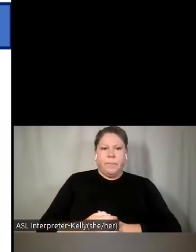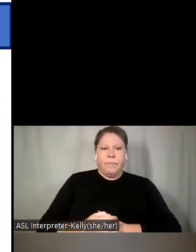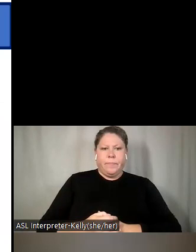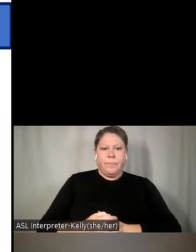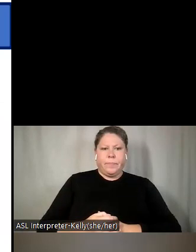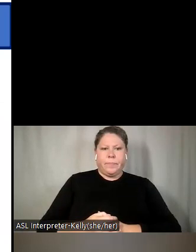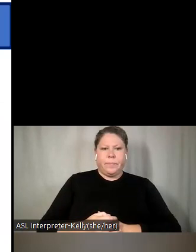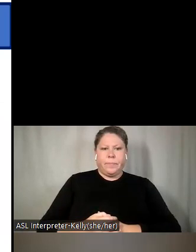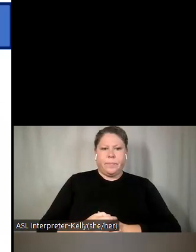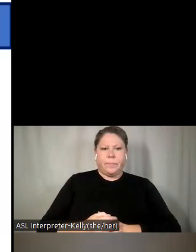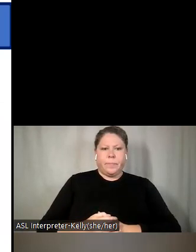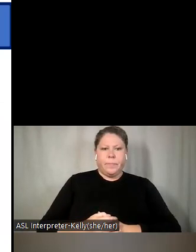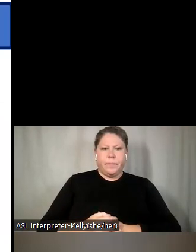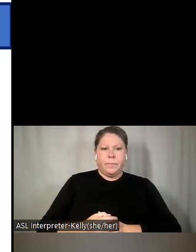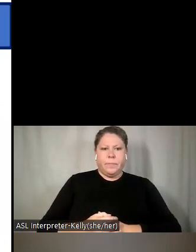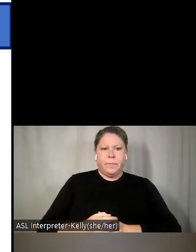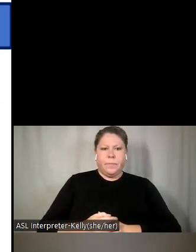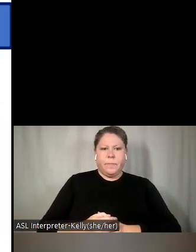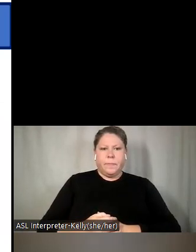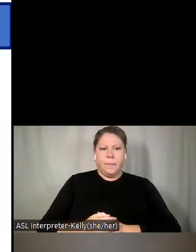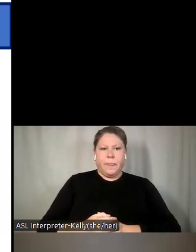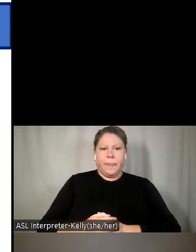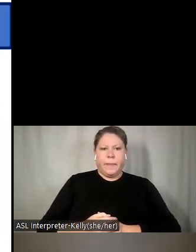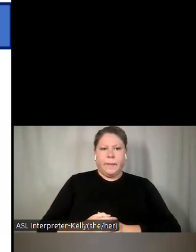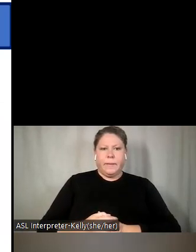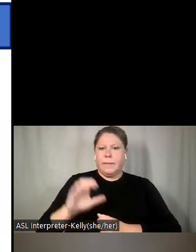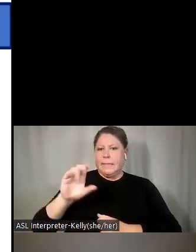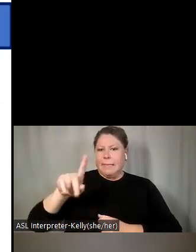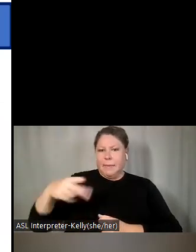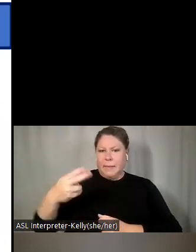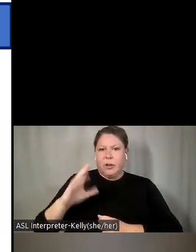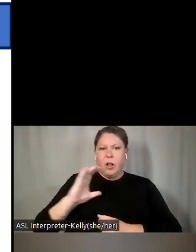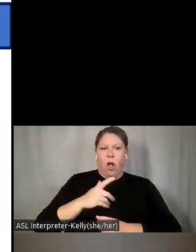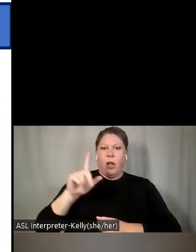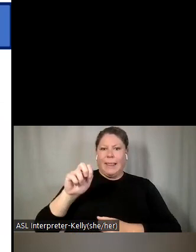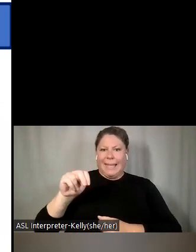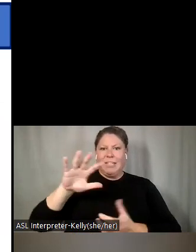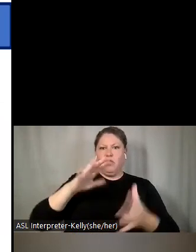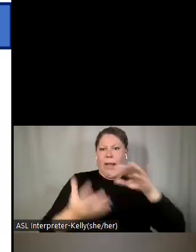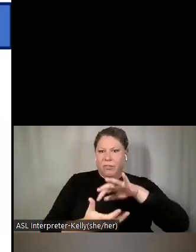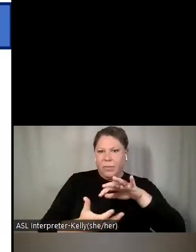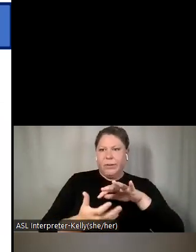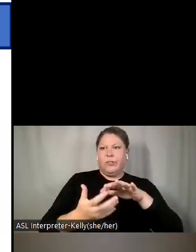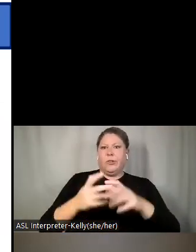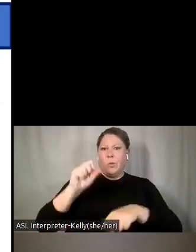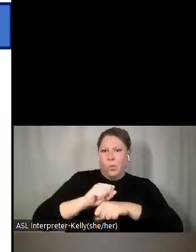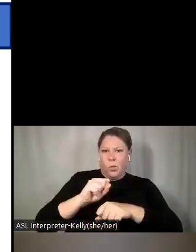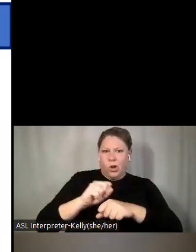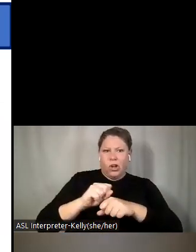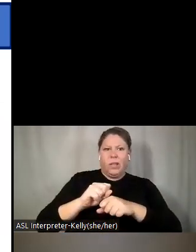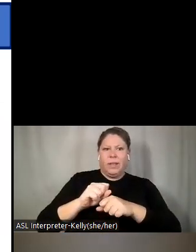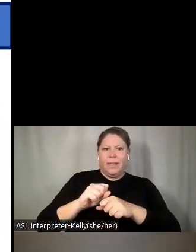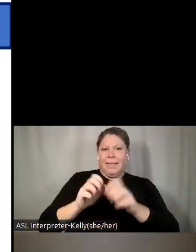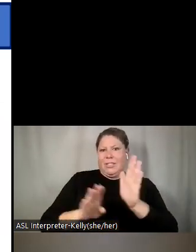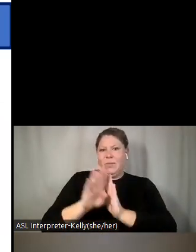And so a core part of our CDPH's lean transformation and our team's work is to develop CDPH staff